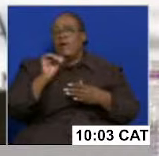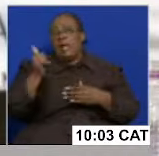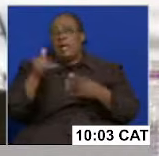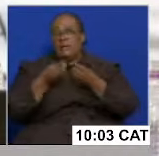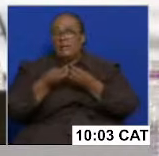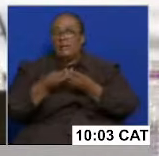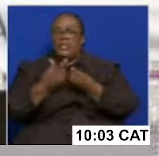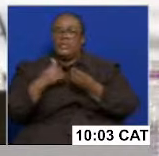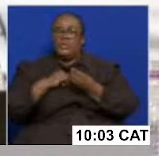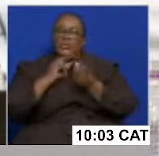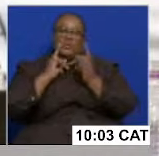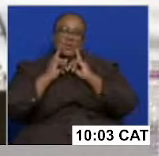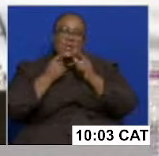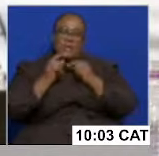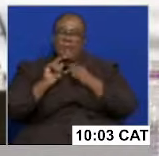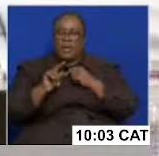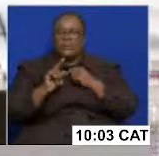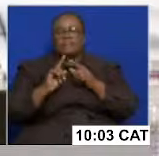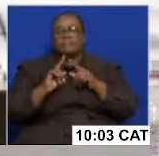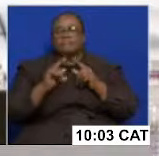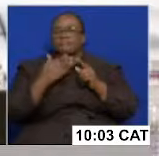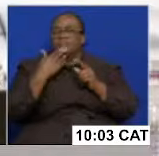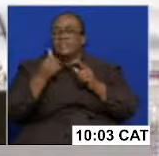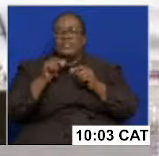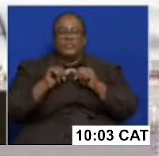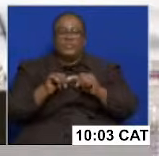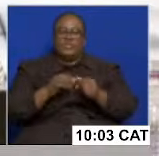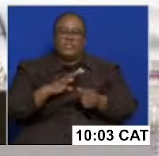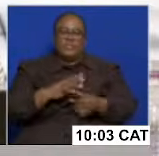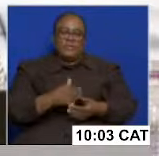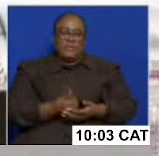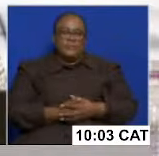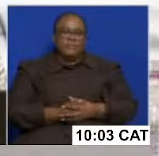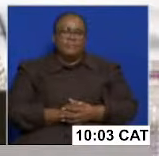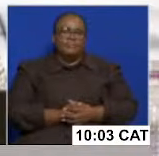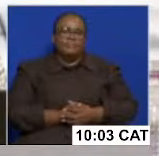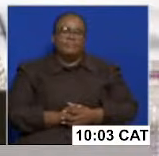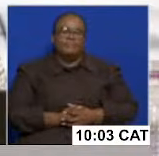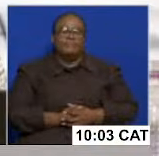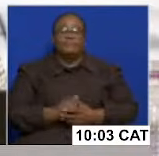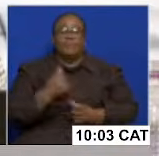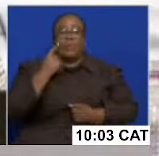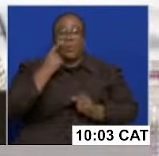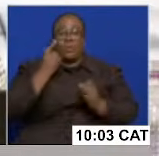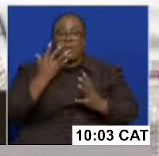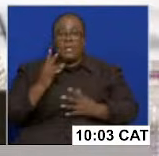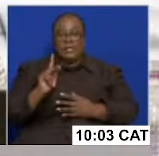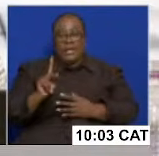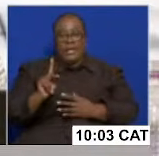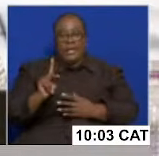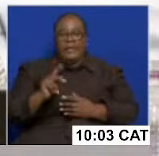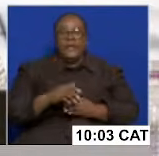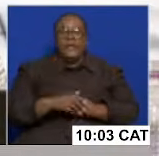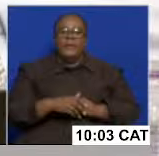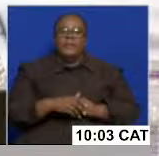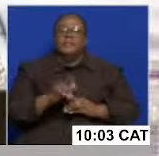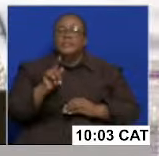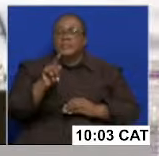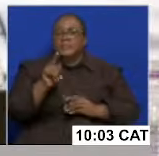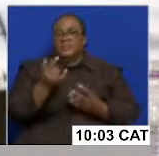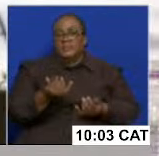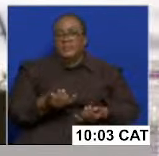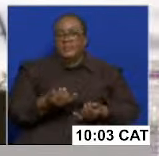concerned. Please continue, Ms. Mutlasedi. Thank you, Chair. Witness K, you are now at paragraph